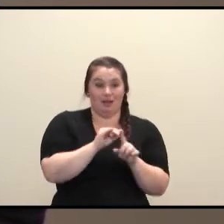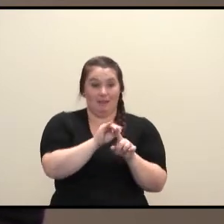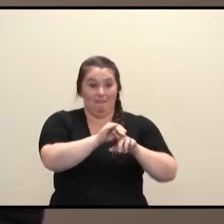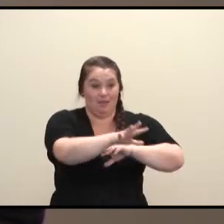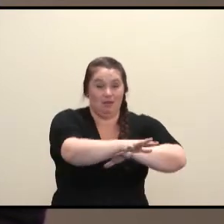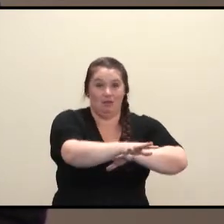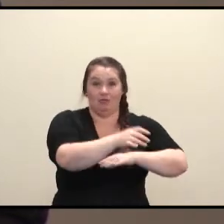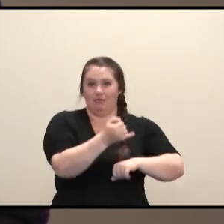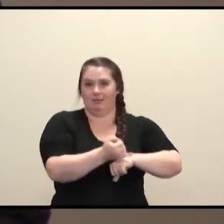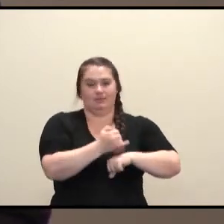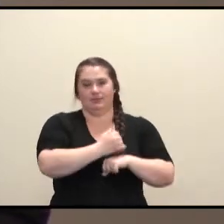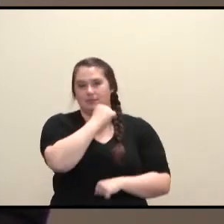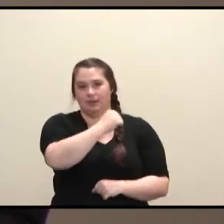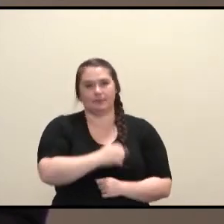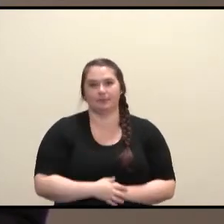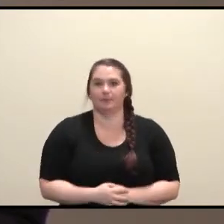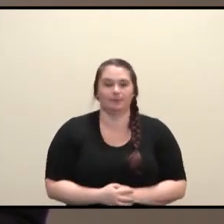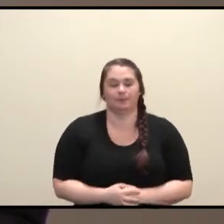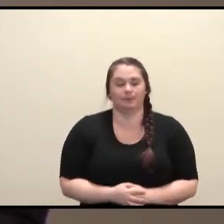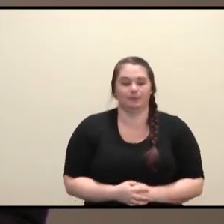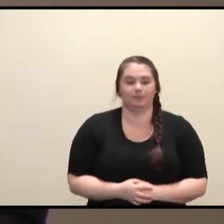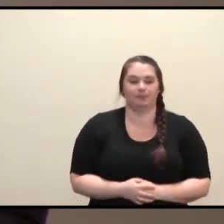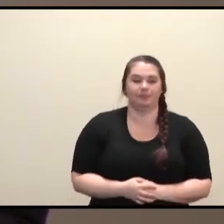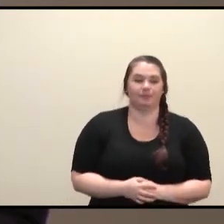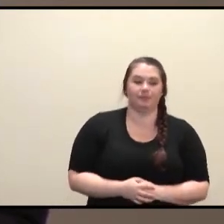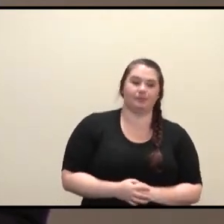one campus. What